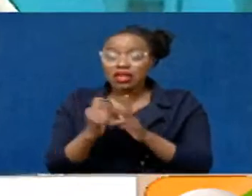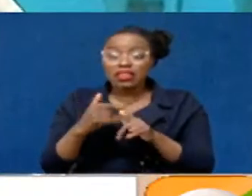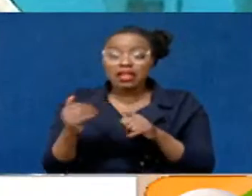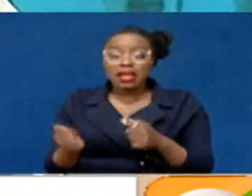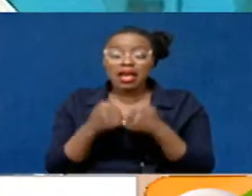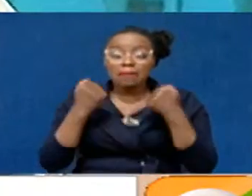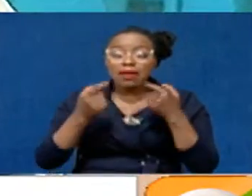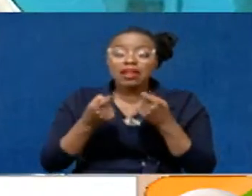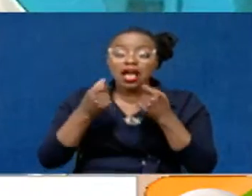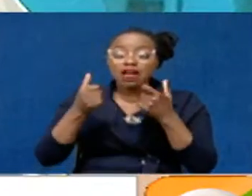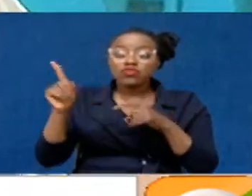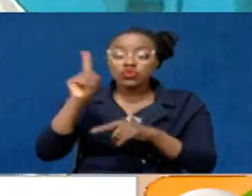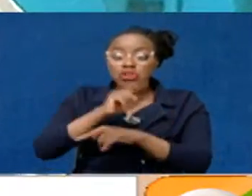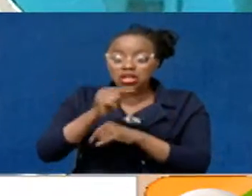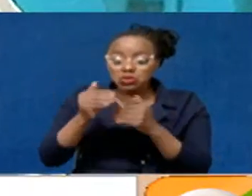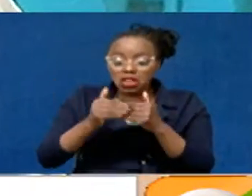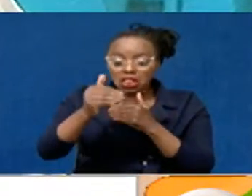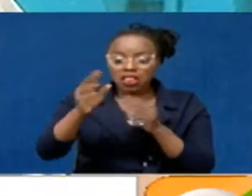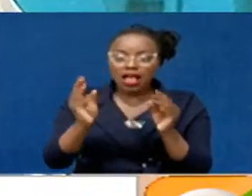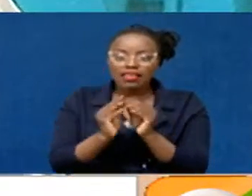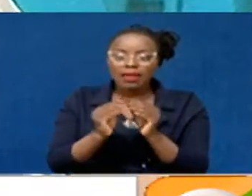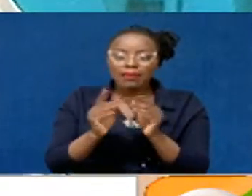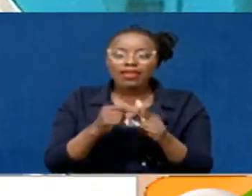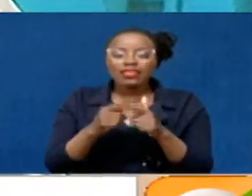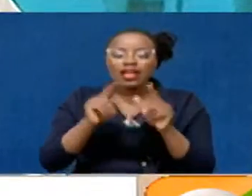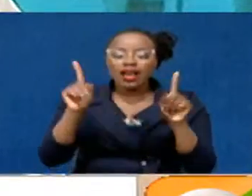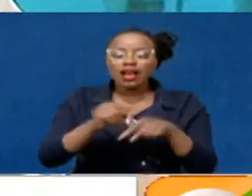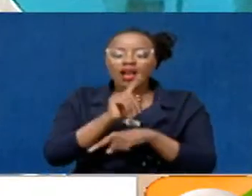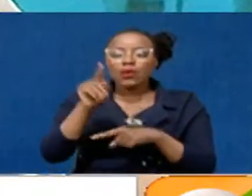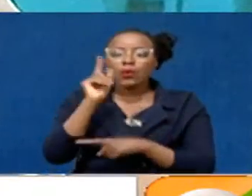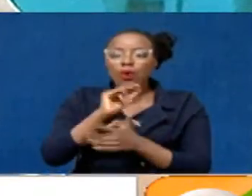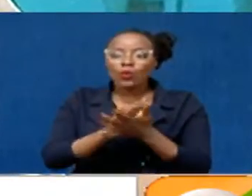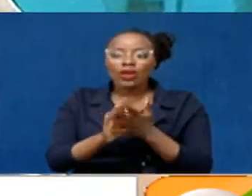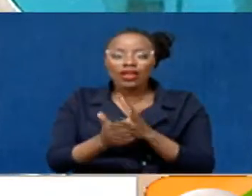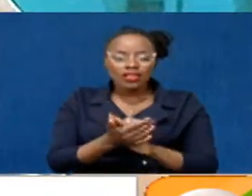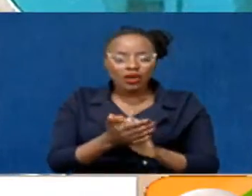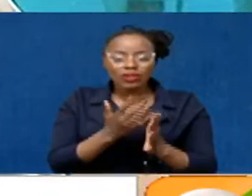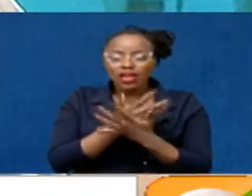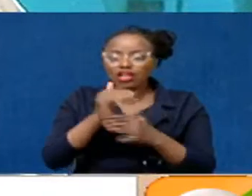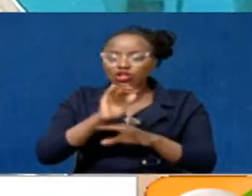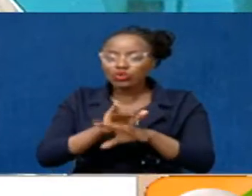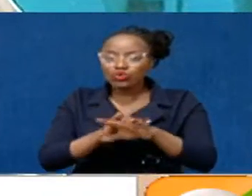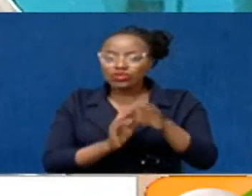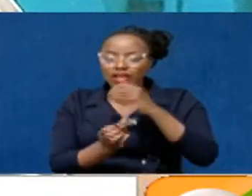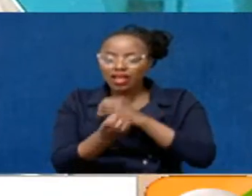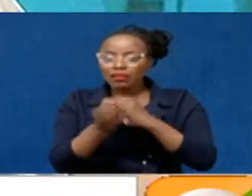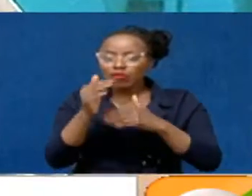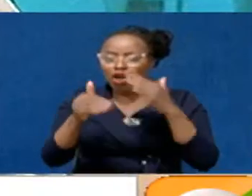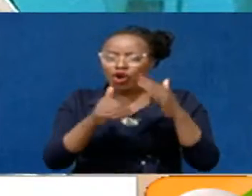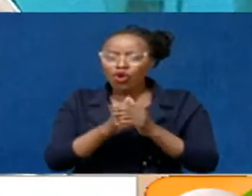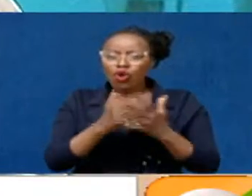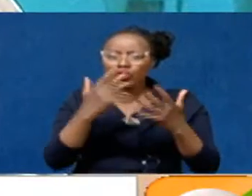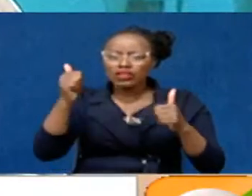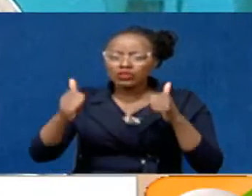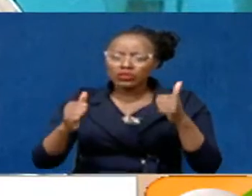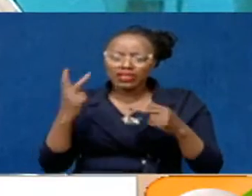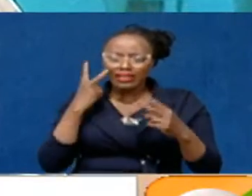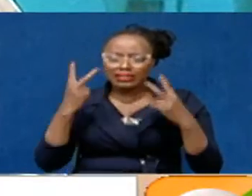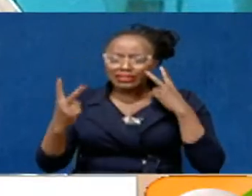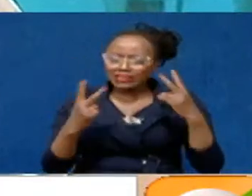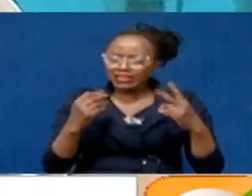suddenly, a few days to that meeting, it is called off without any proper explanation. I mean, all of those things that we are seeing, they